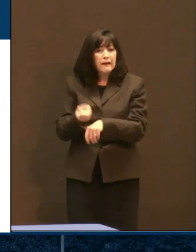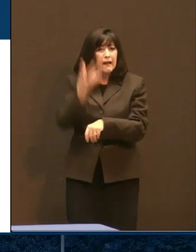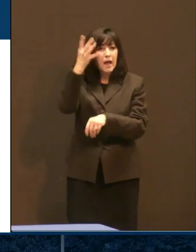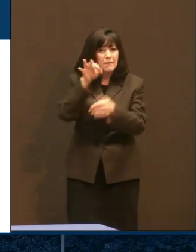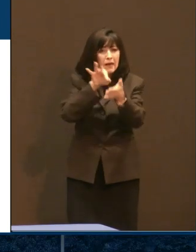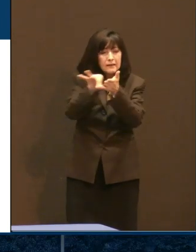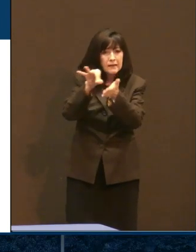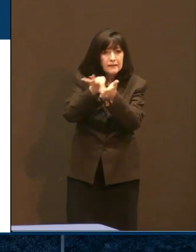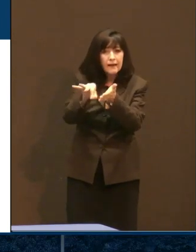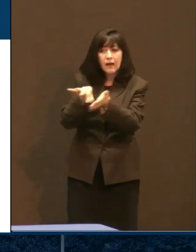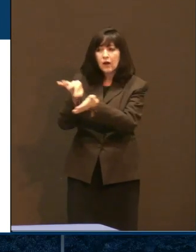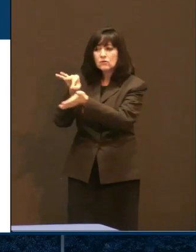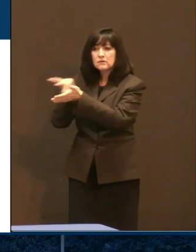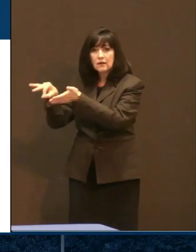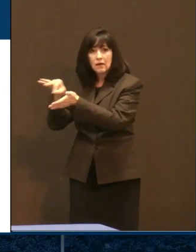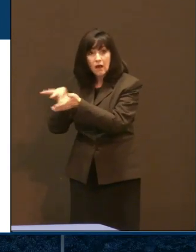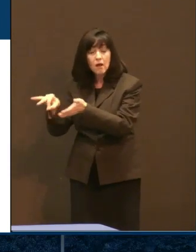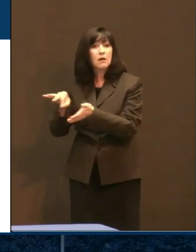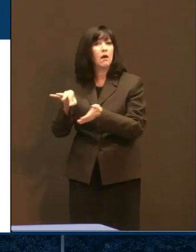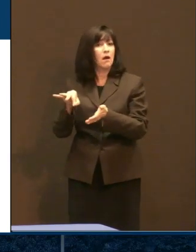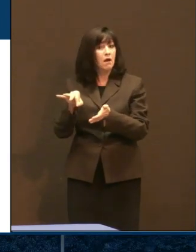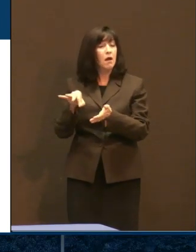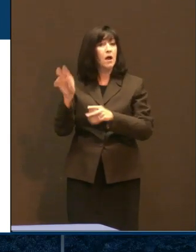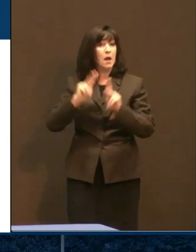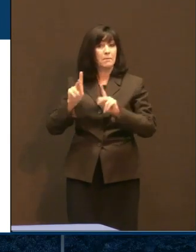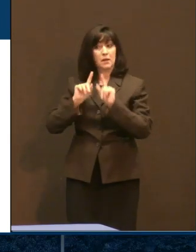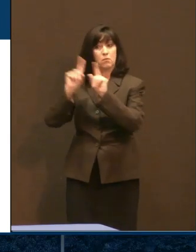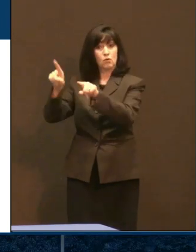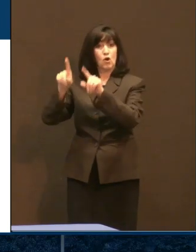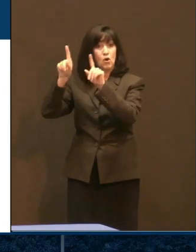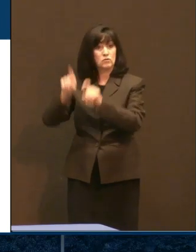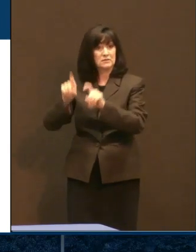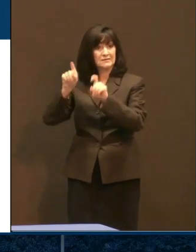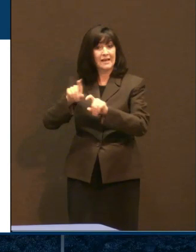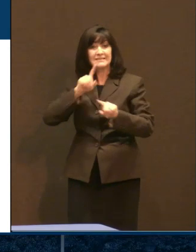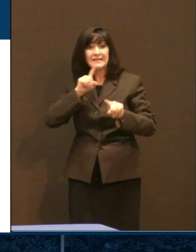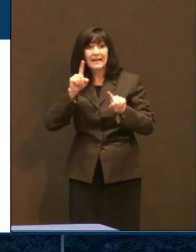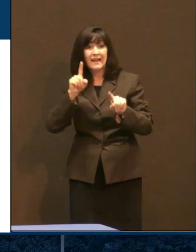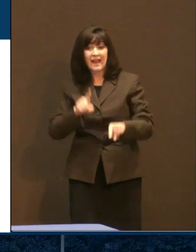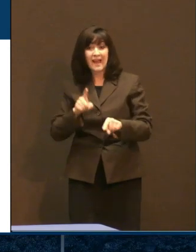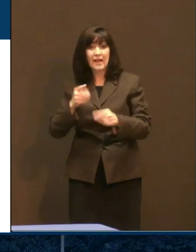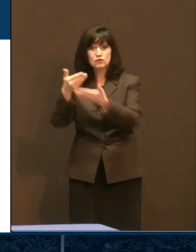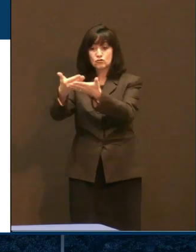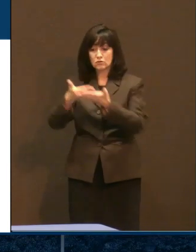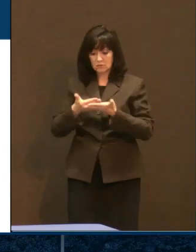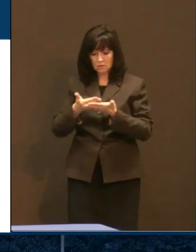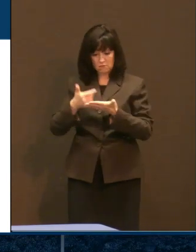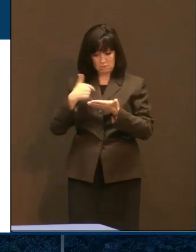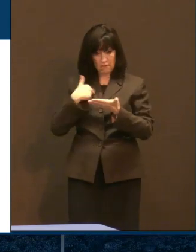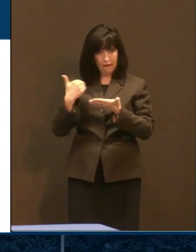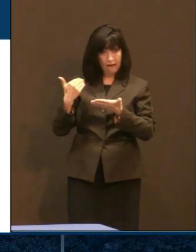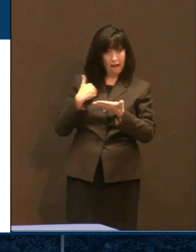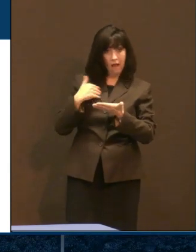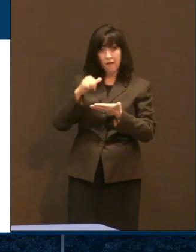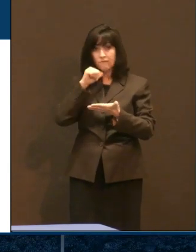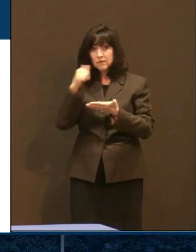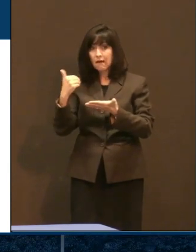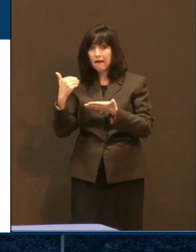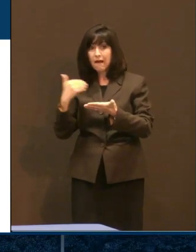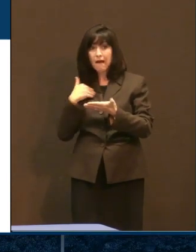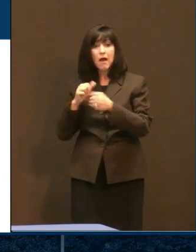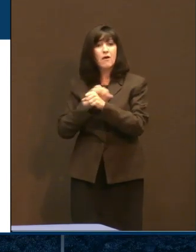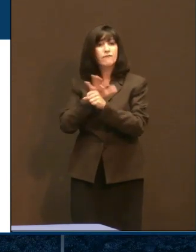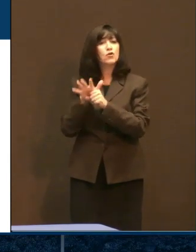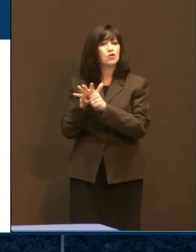the labs to return those results, which has varied anywhere from 5 days to 10 days or 2 weeks.